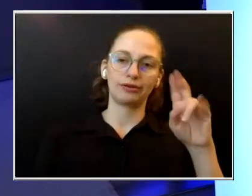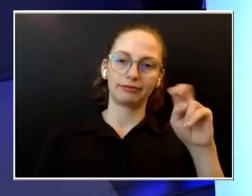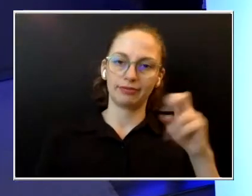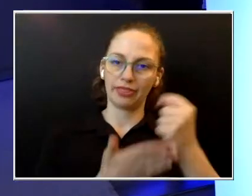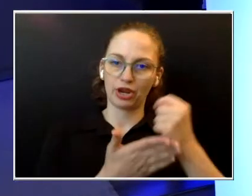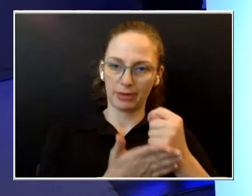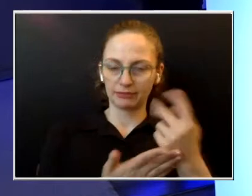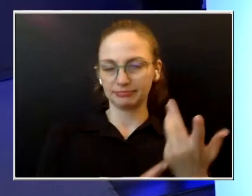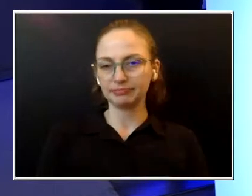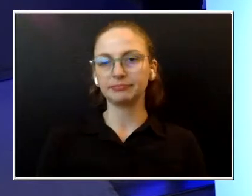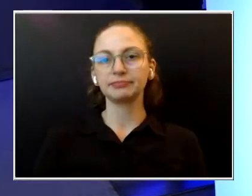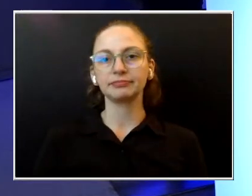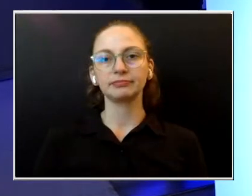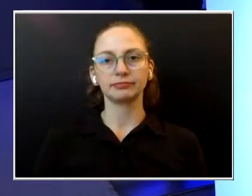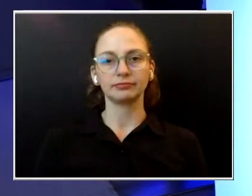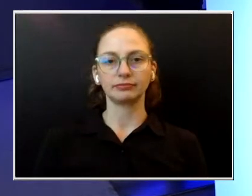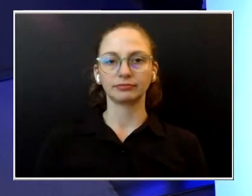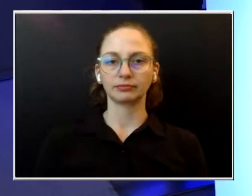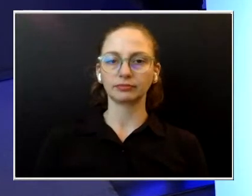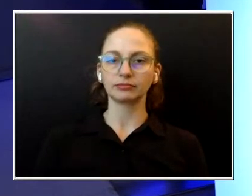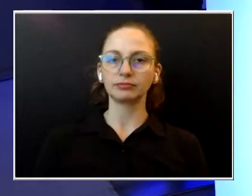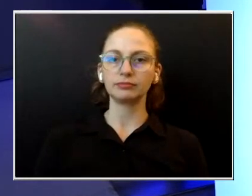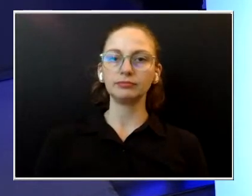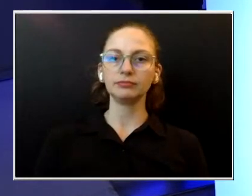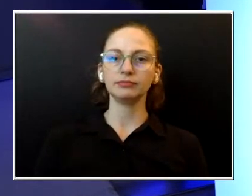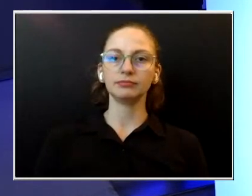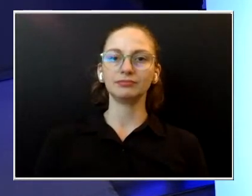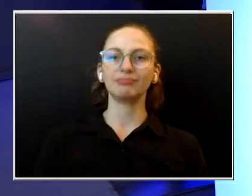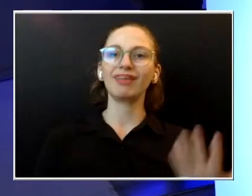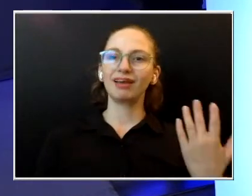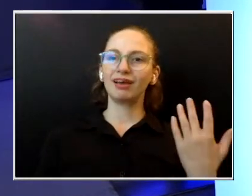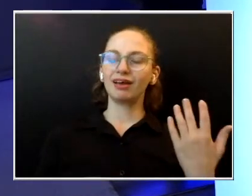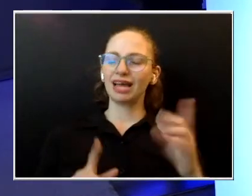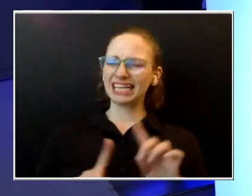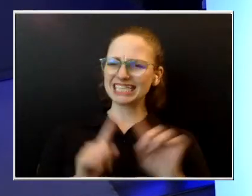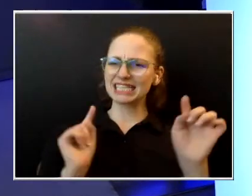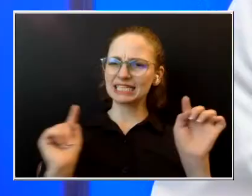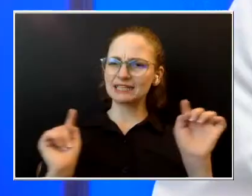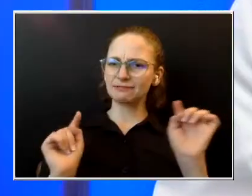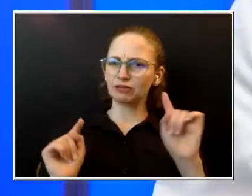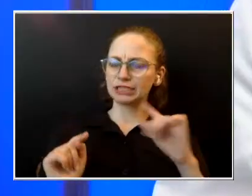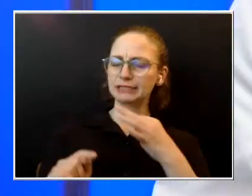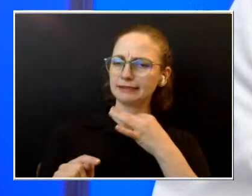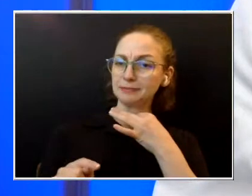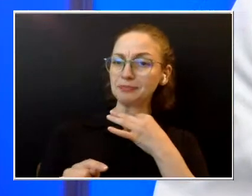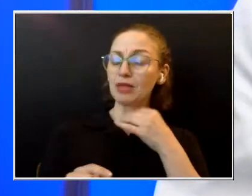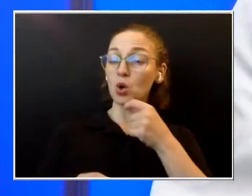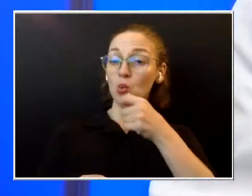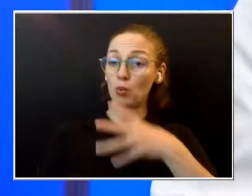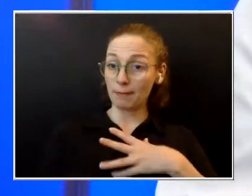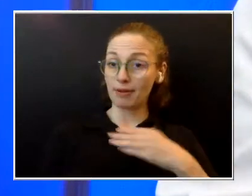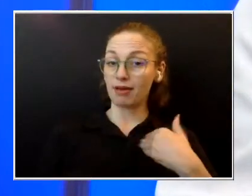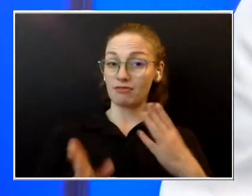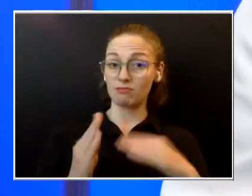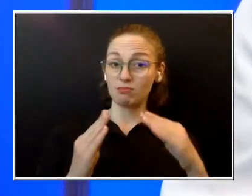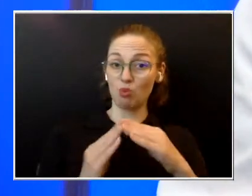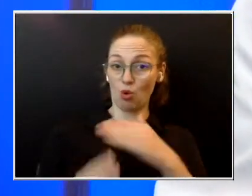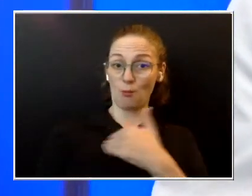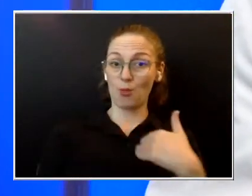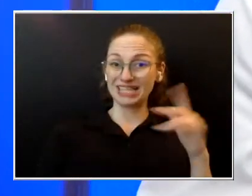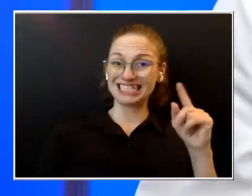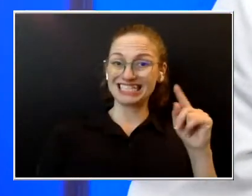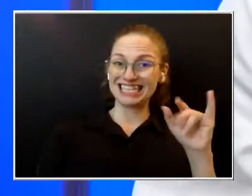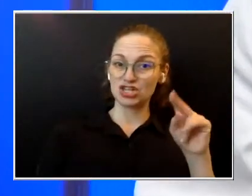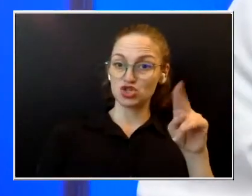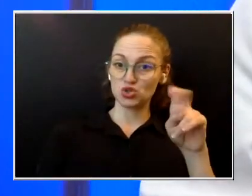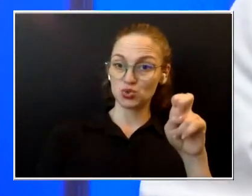women but not so many in men, is there's just so much more breast tissue in women than men? There's so much more breast tissue, and we know that the most common type of breast